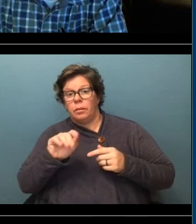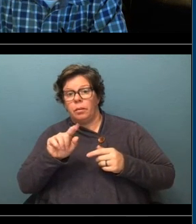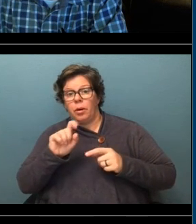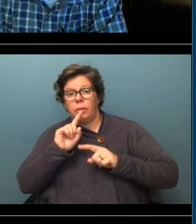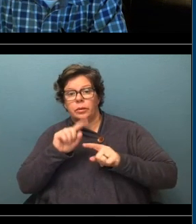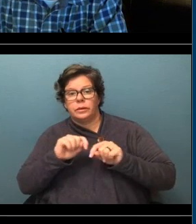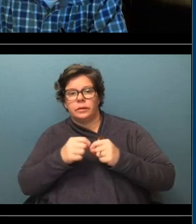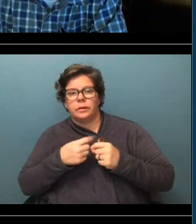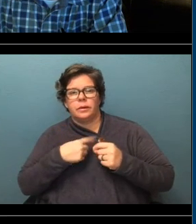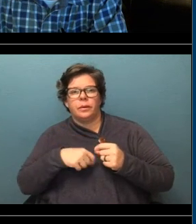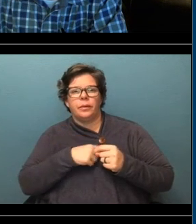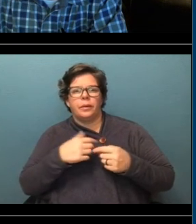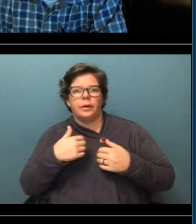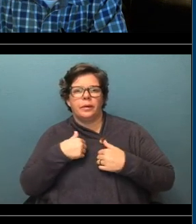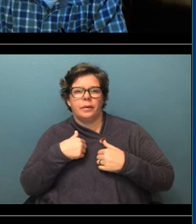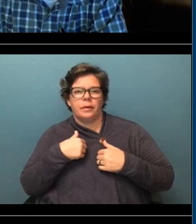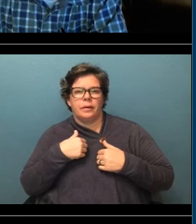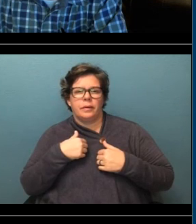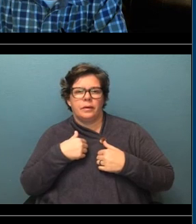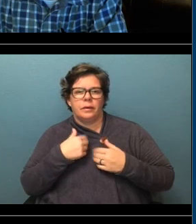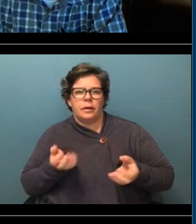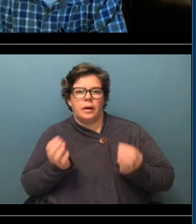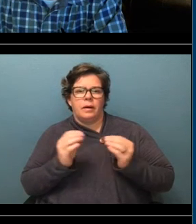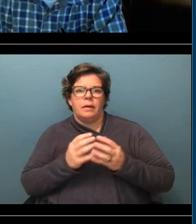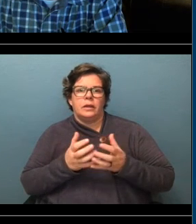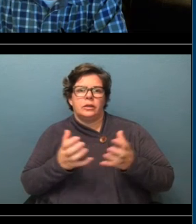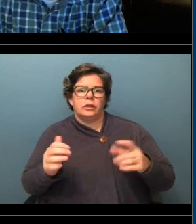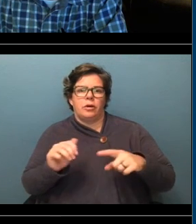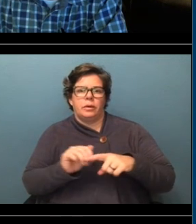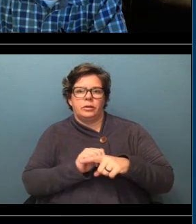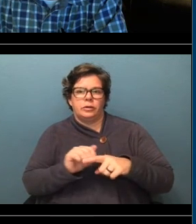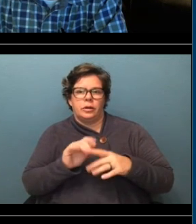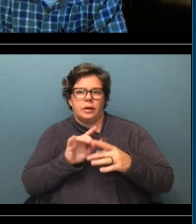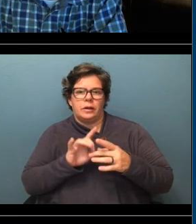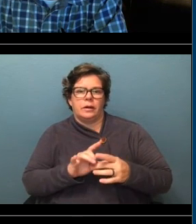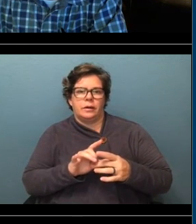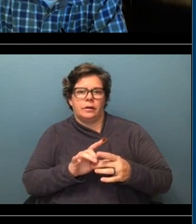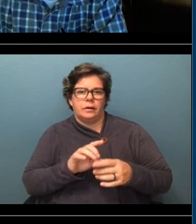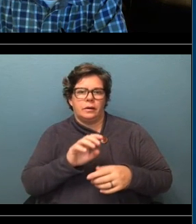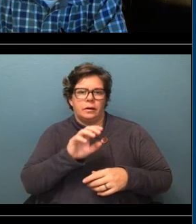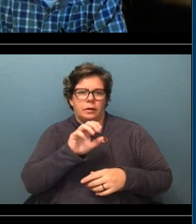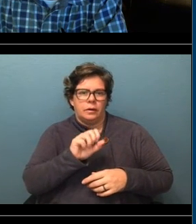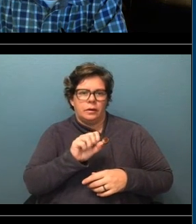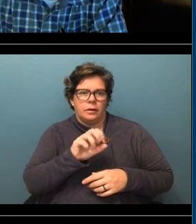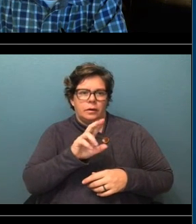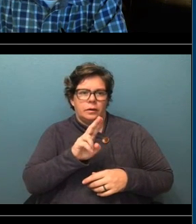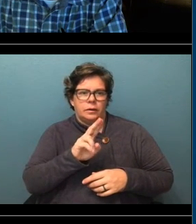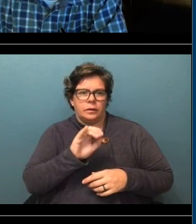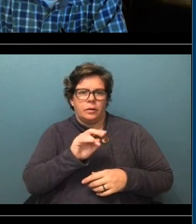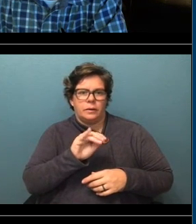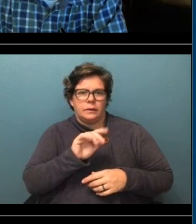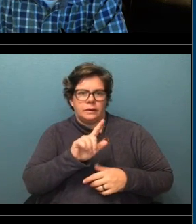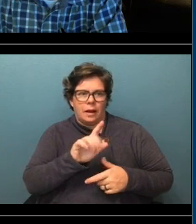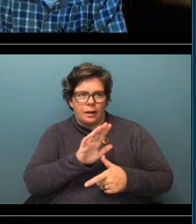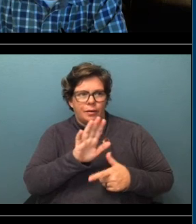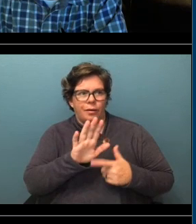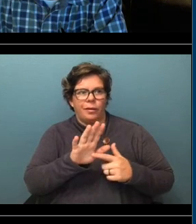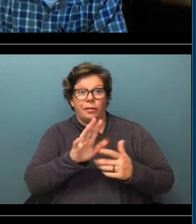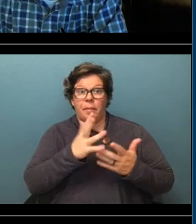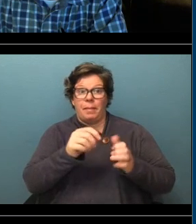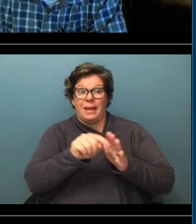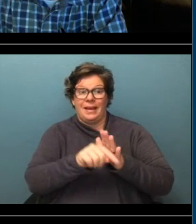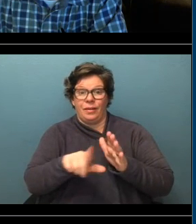we have so much training in regards to suicidality, homicidality, grave disability, and we